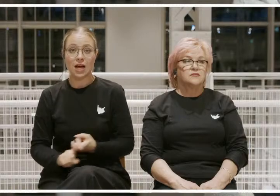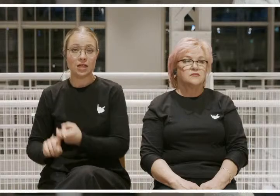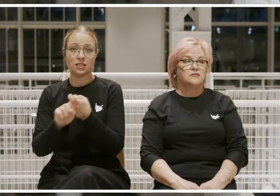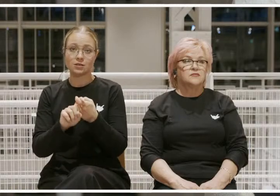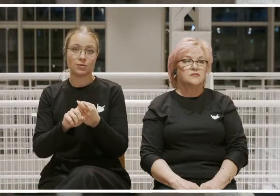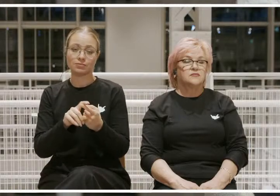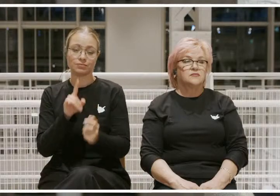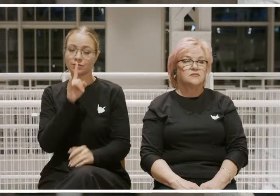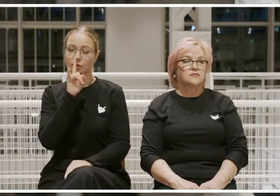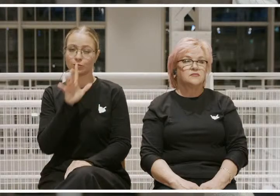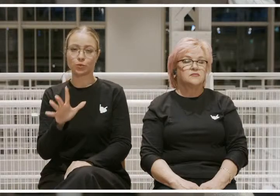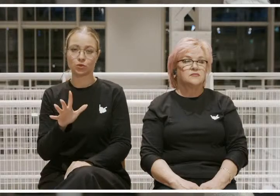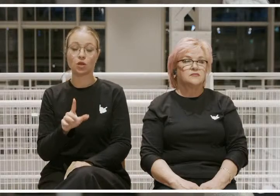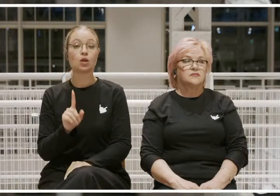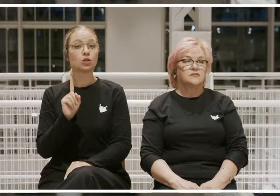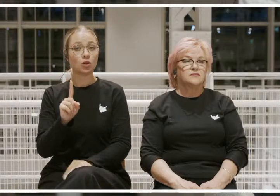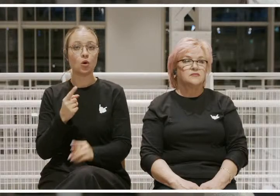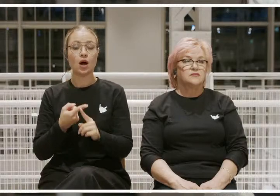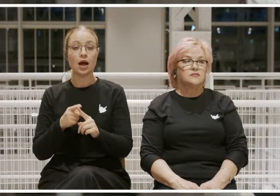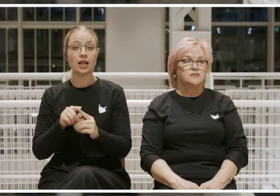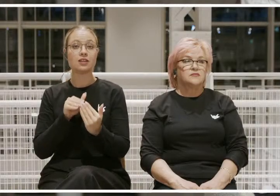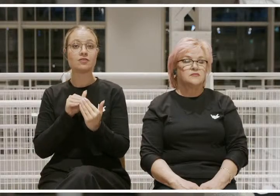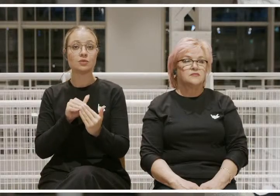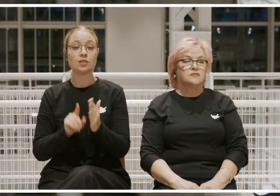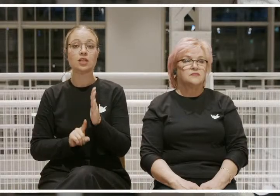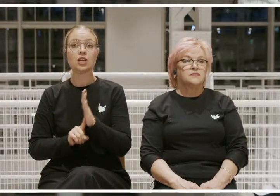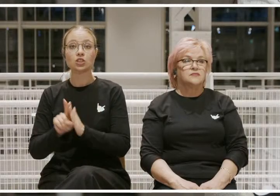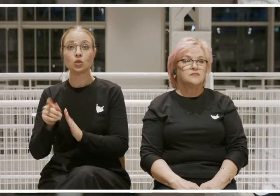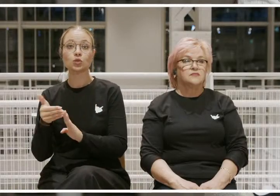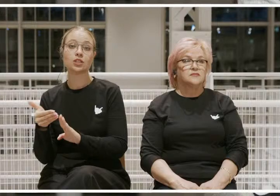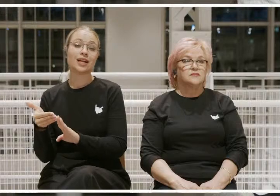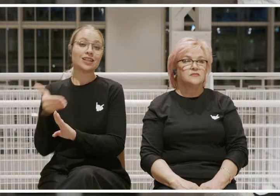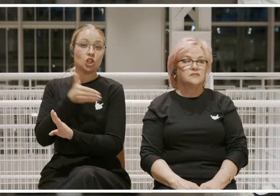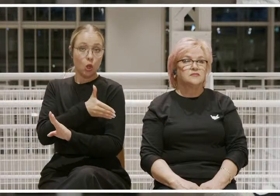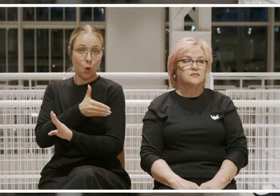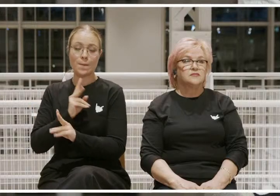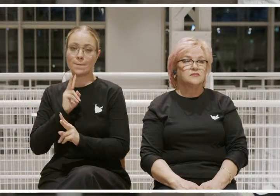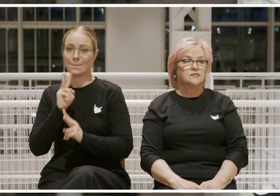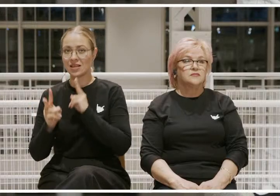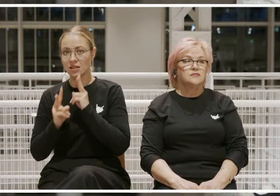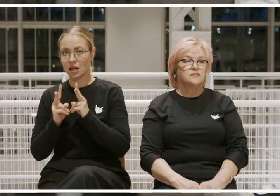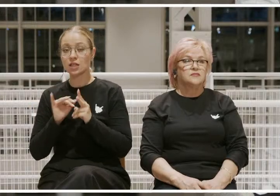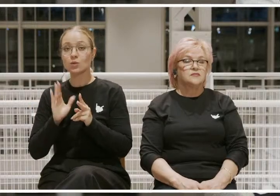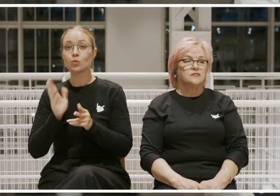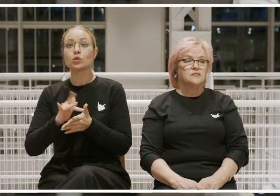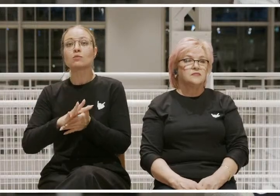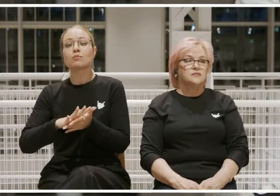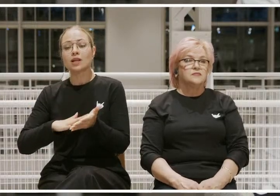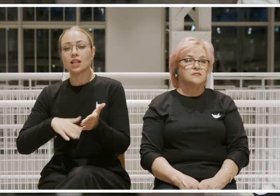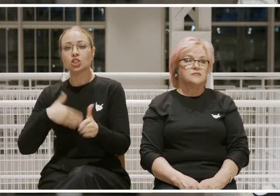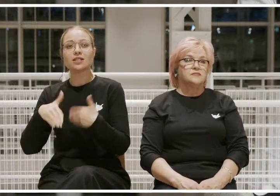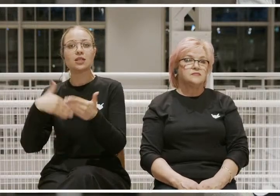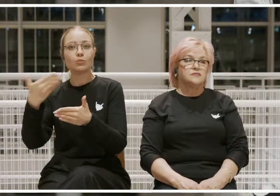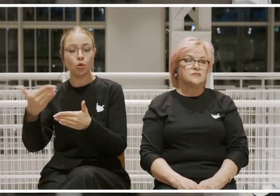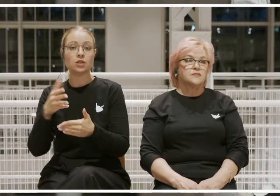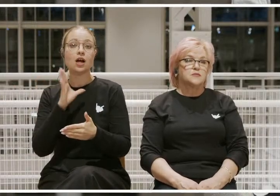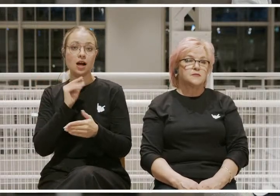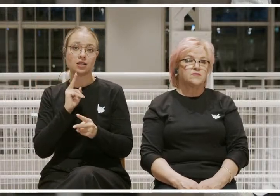over. So the main concept of this edition was composting